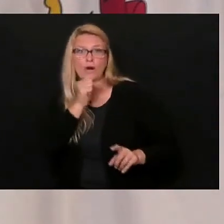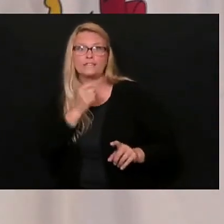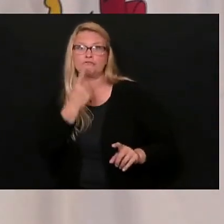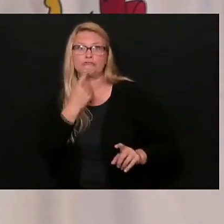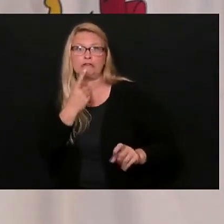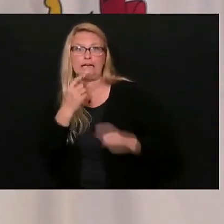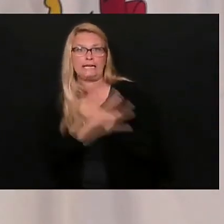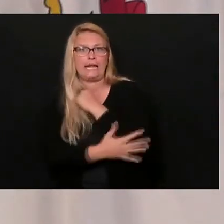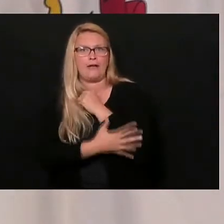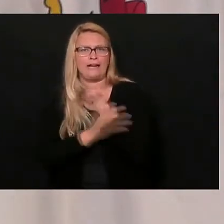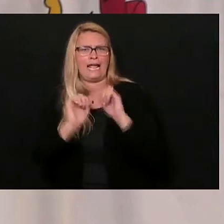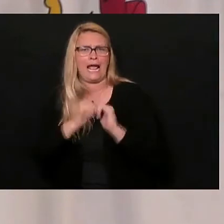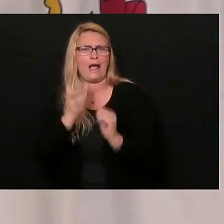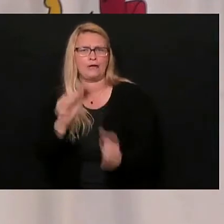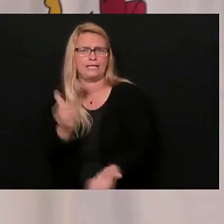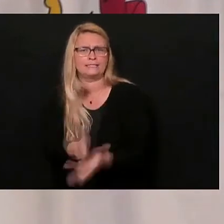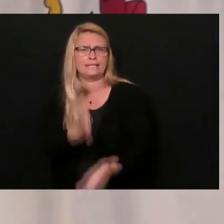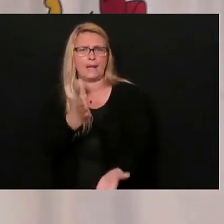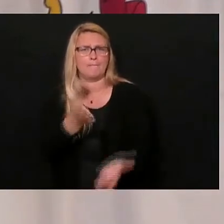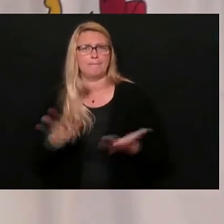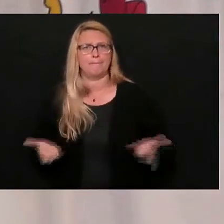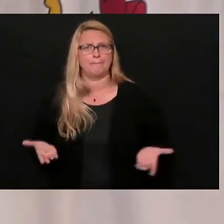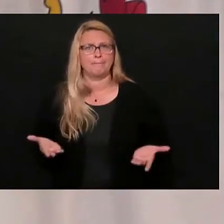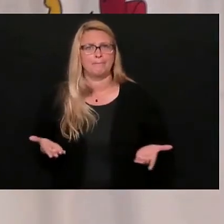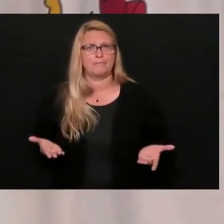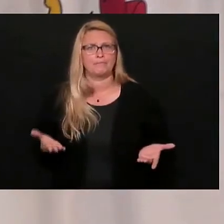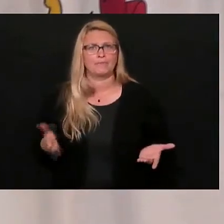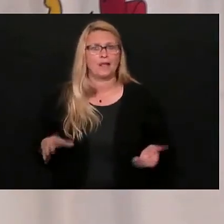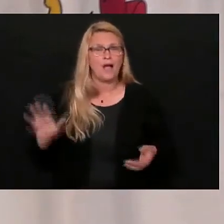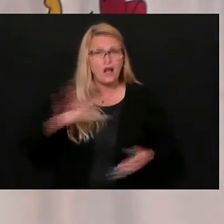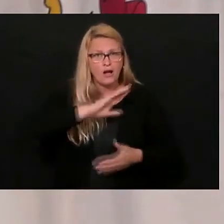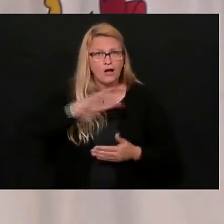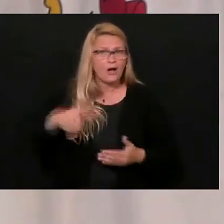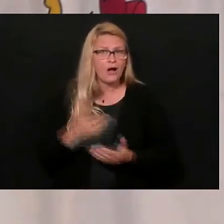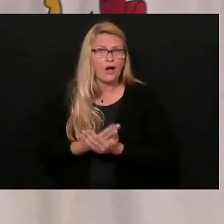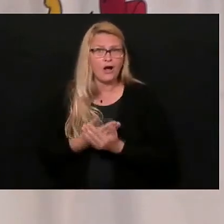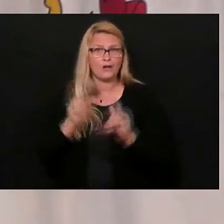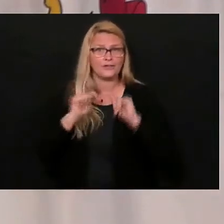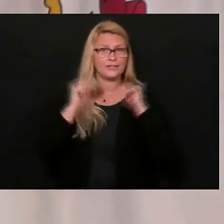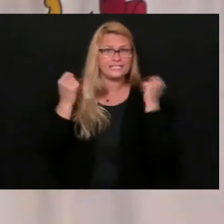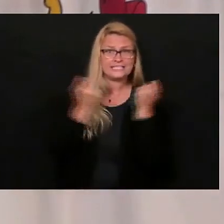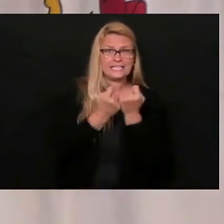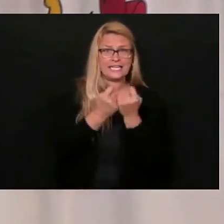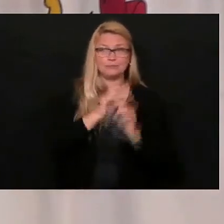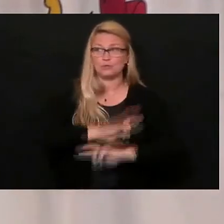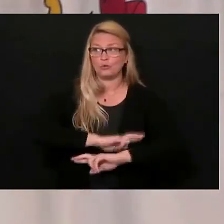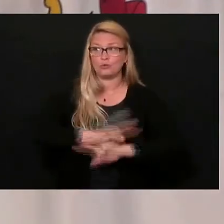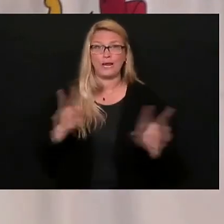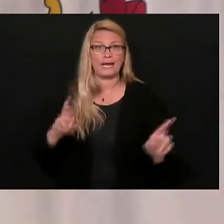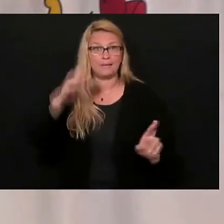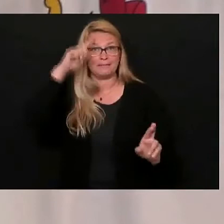do? What do we do with all the teams that we've already, because the map